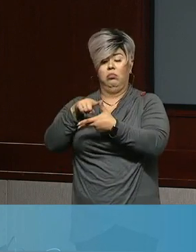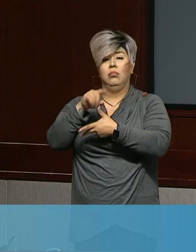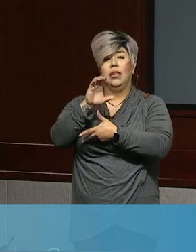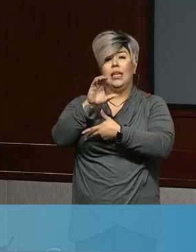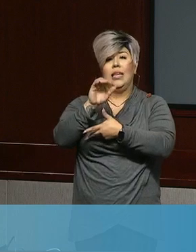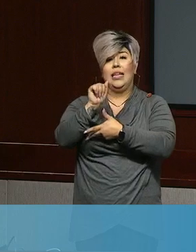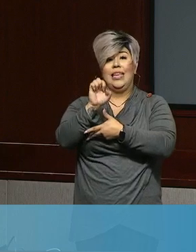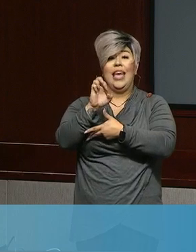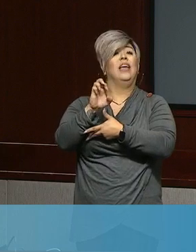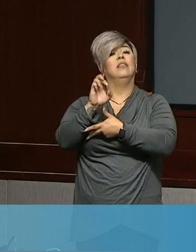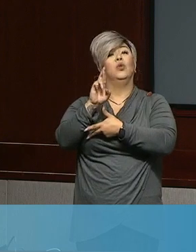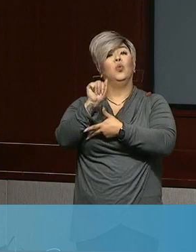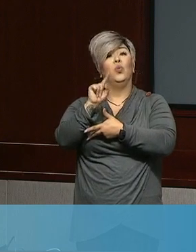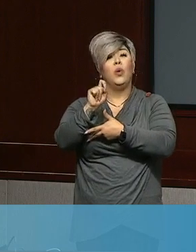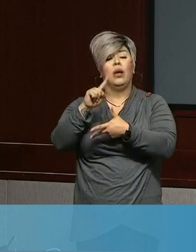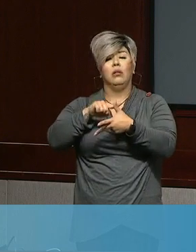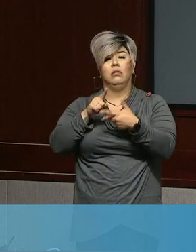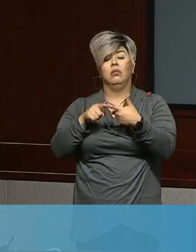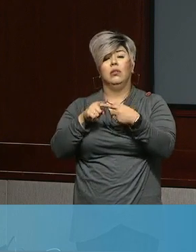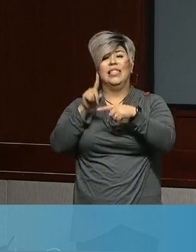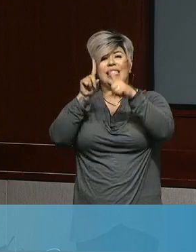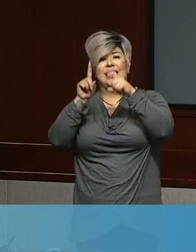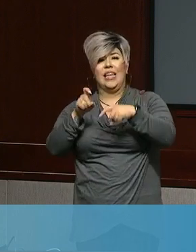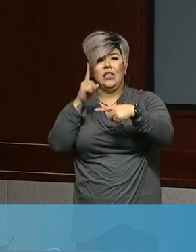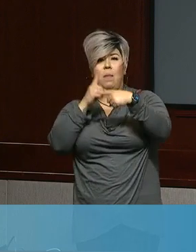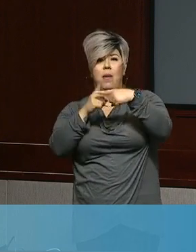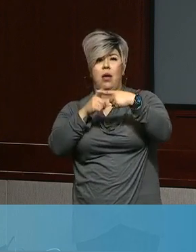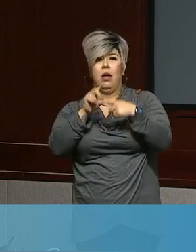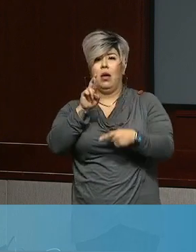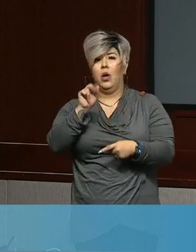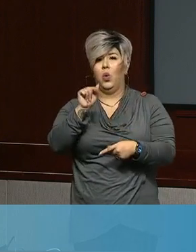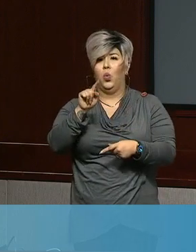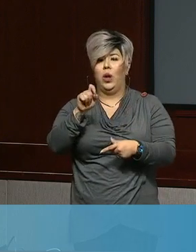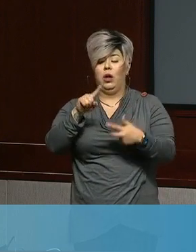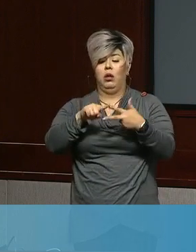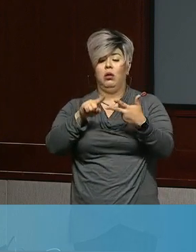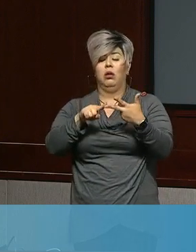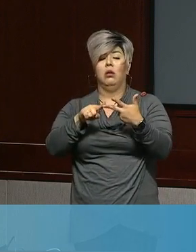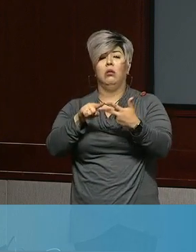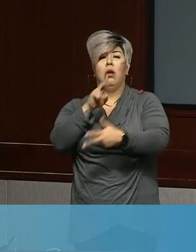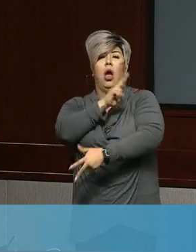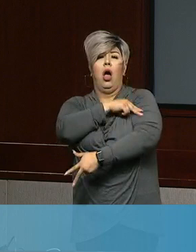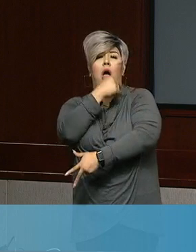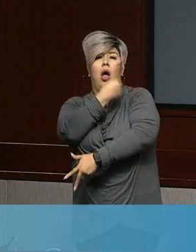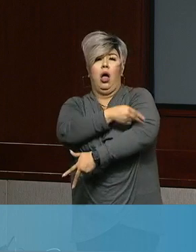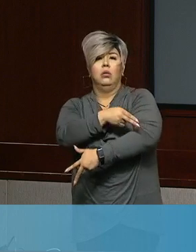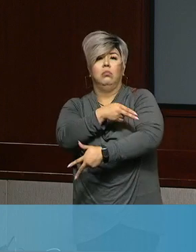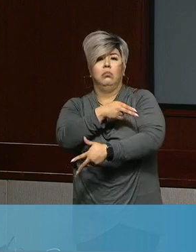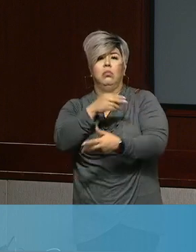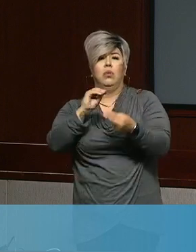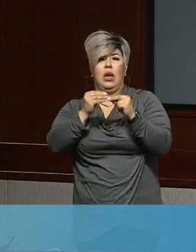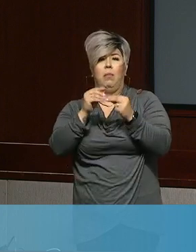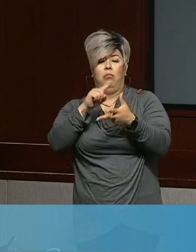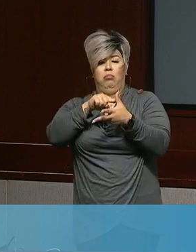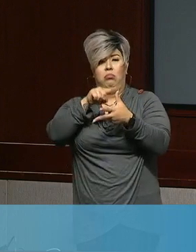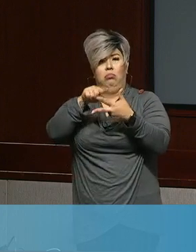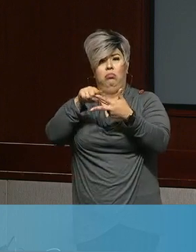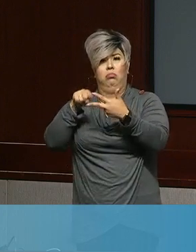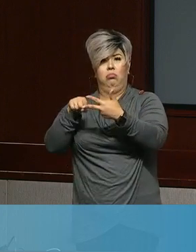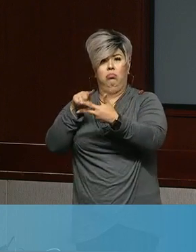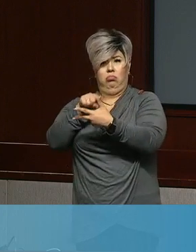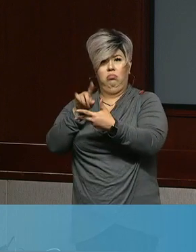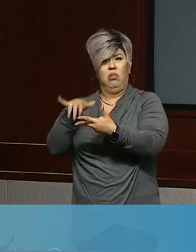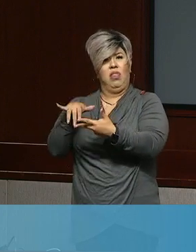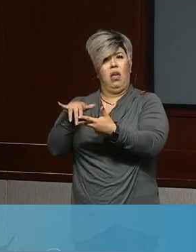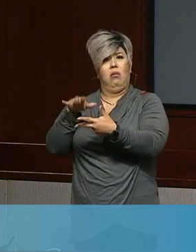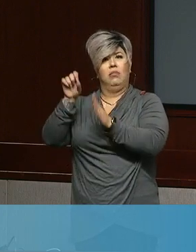testing positivity rate, and hospitalization. Those are really the 3